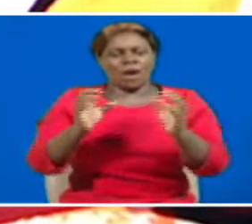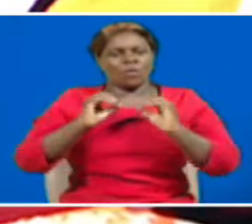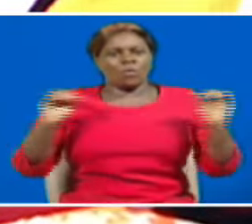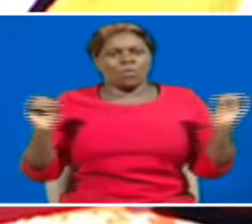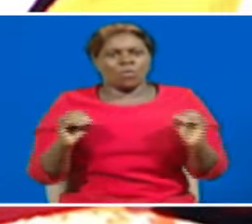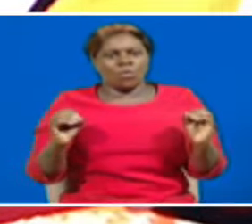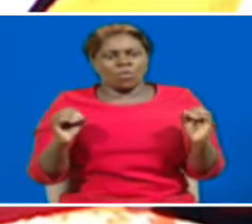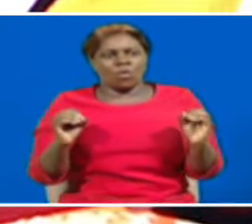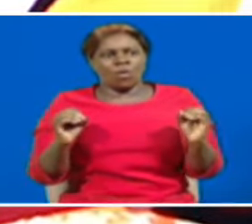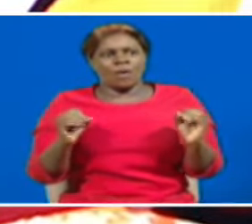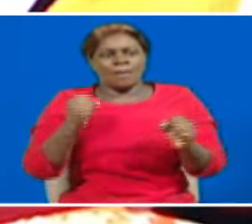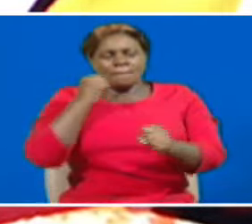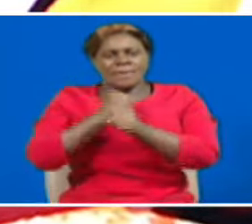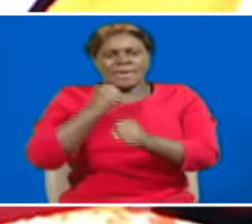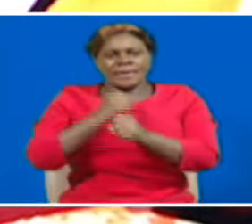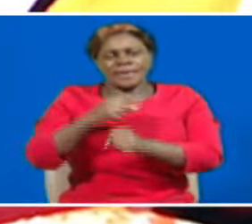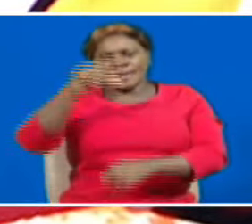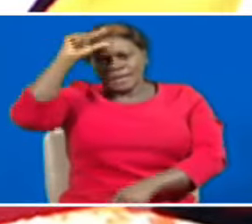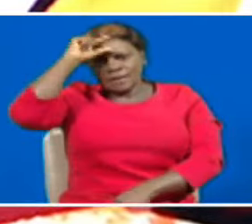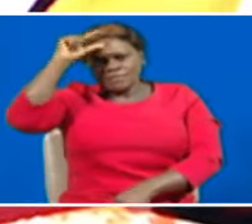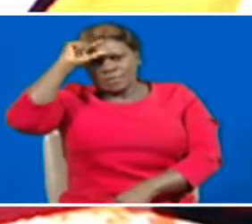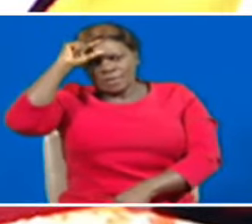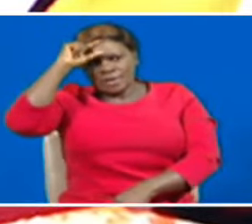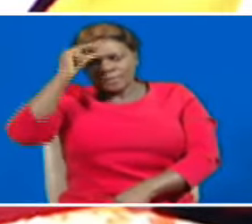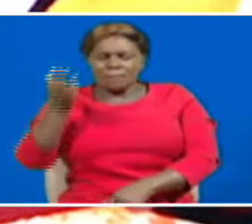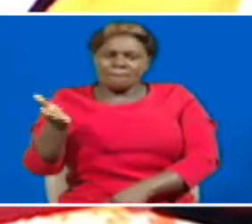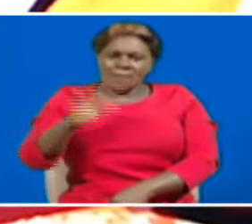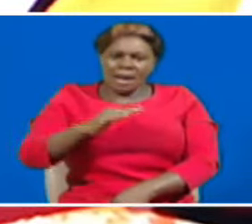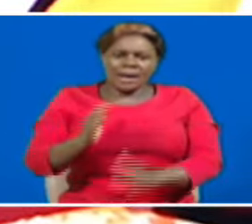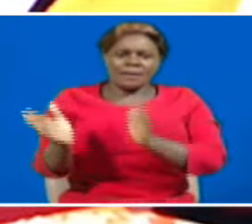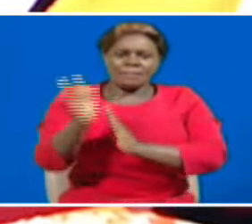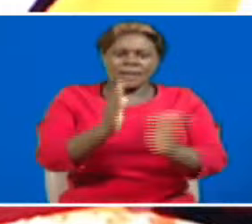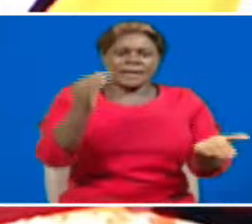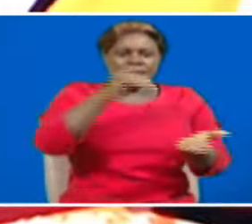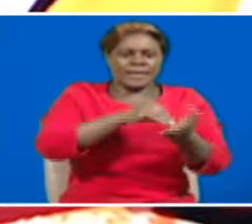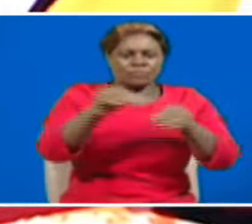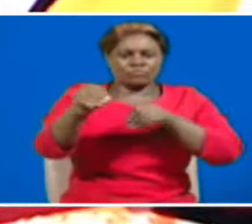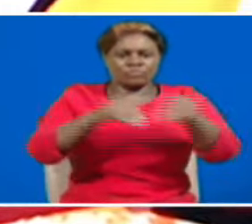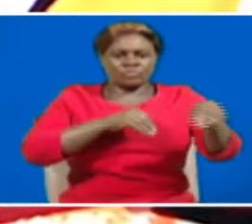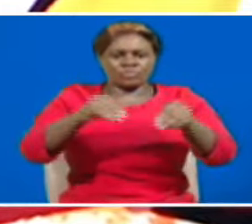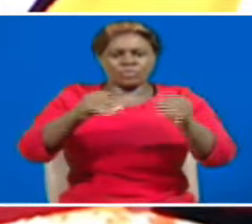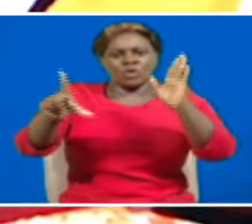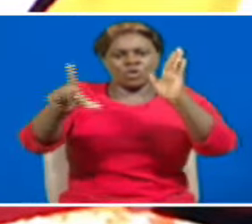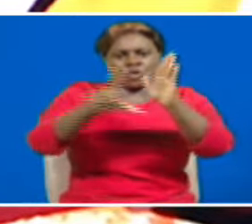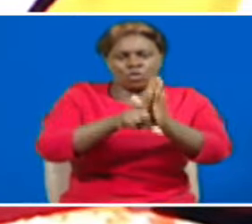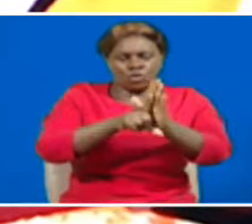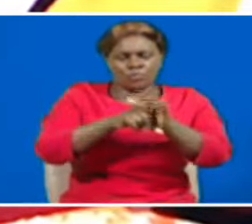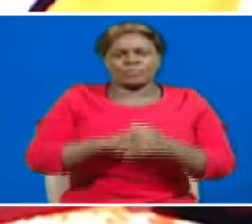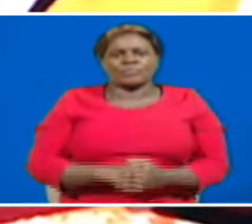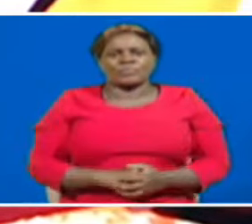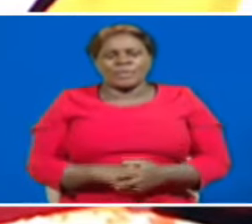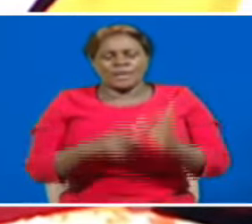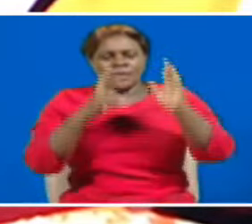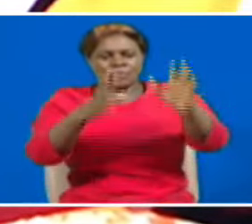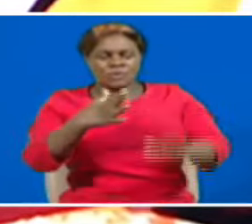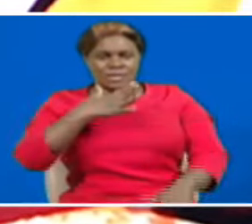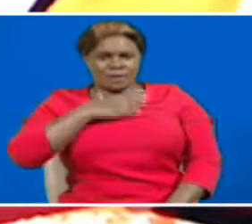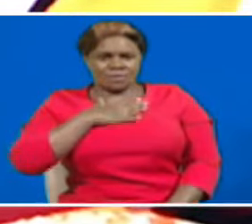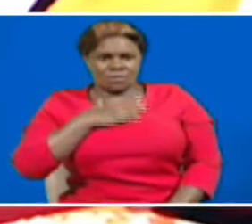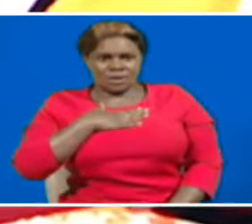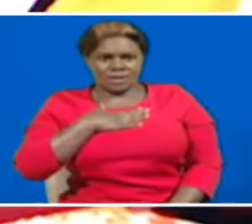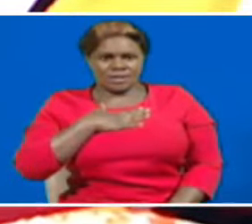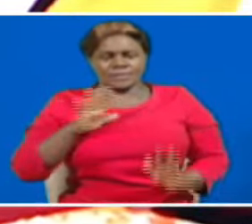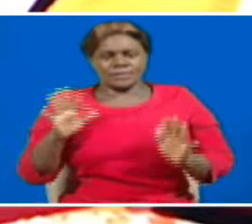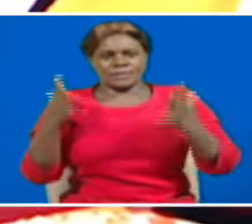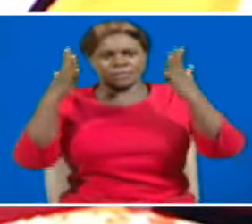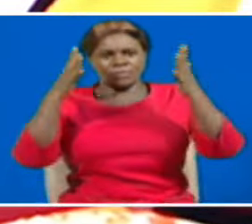deductions, forcing the Kenya Kwanza regime back to the drawing board to draft laws to govern the levy. And as Jeff Kirui reports, the